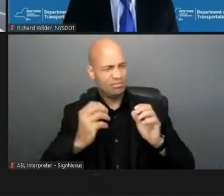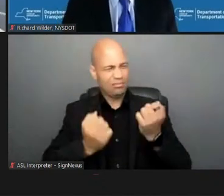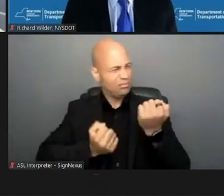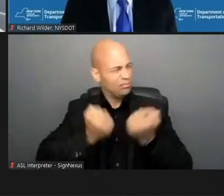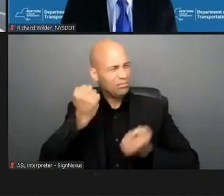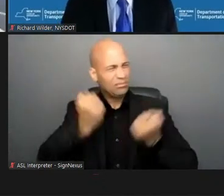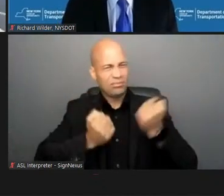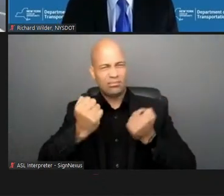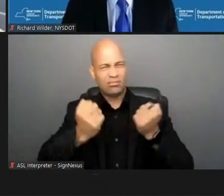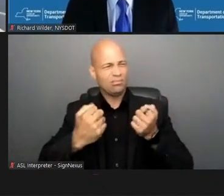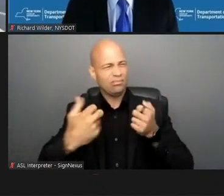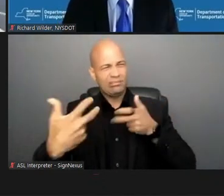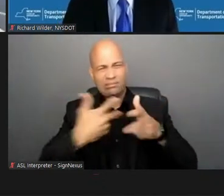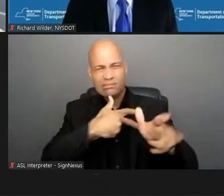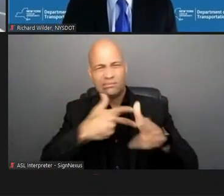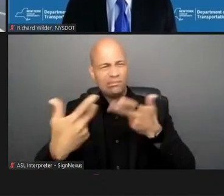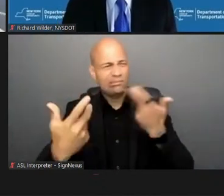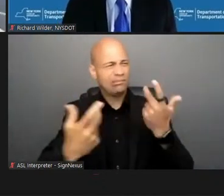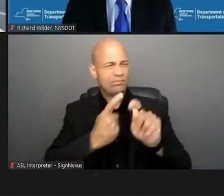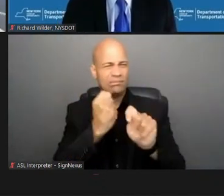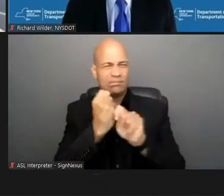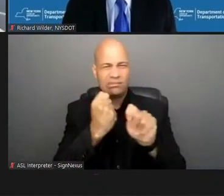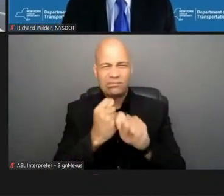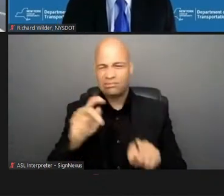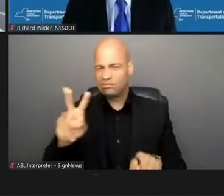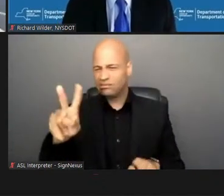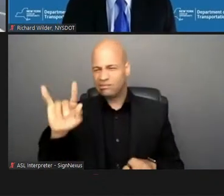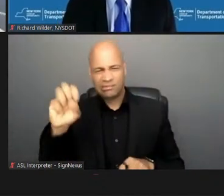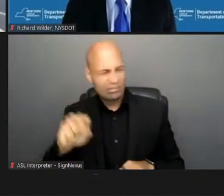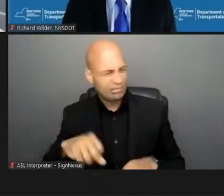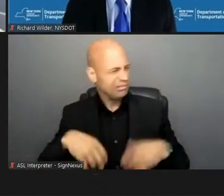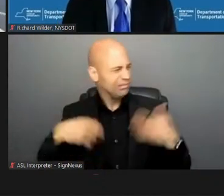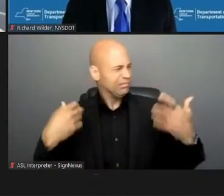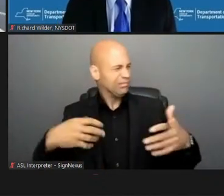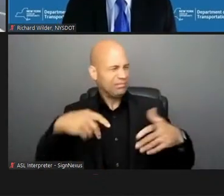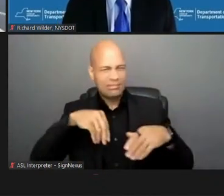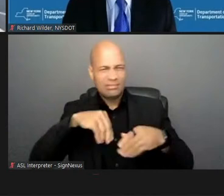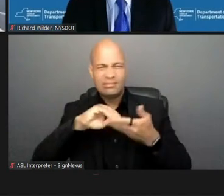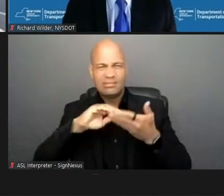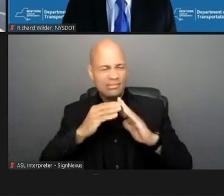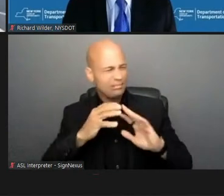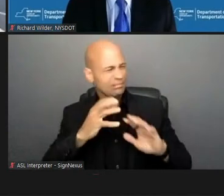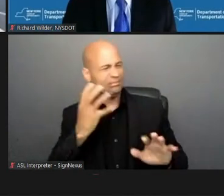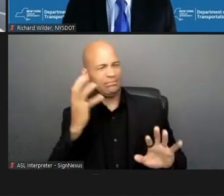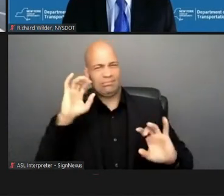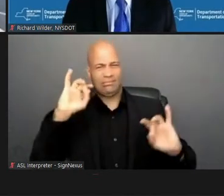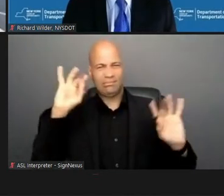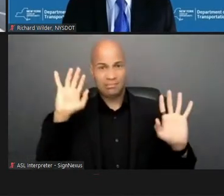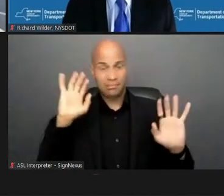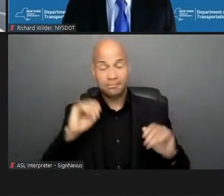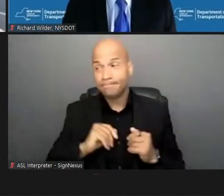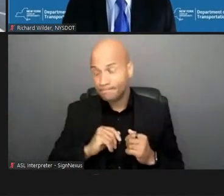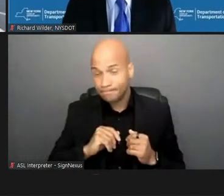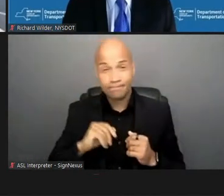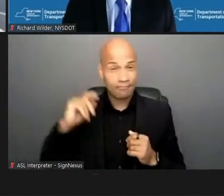fans and trucks are in the city um London's focus is on